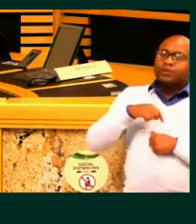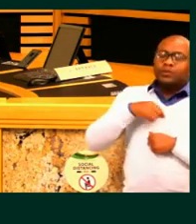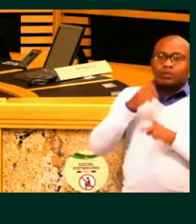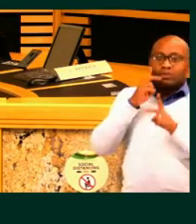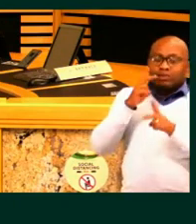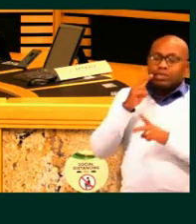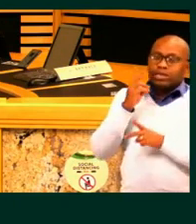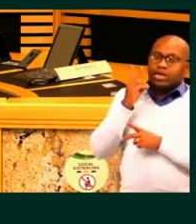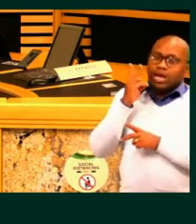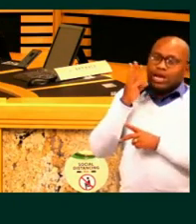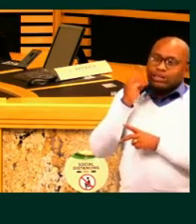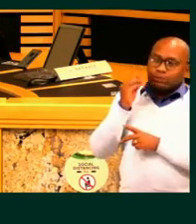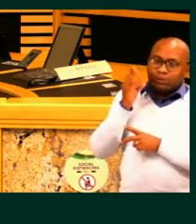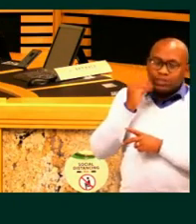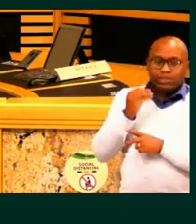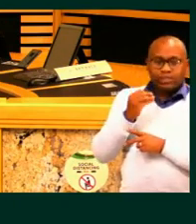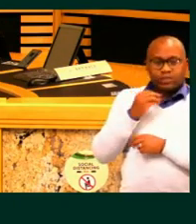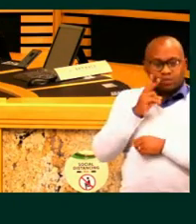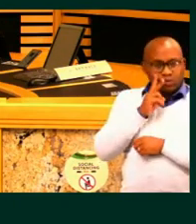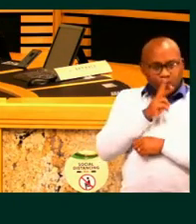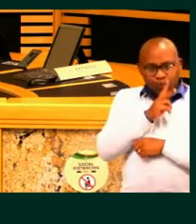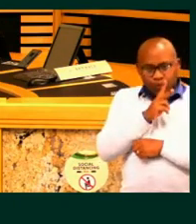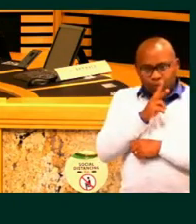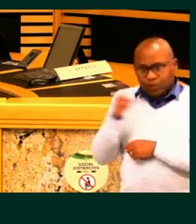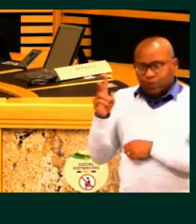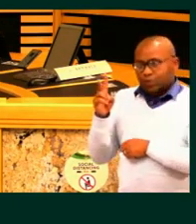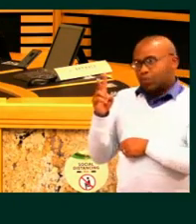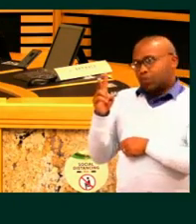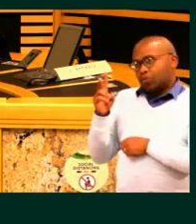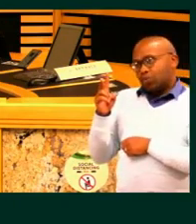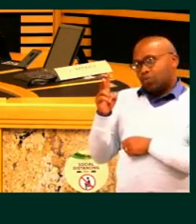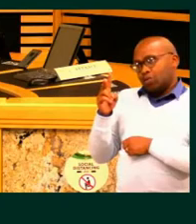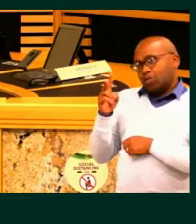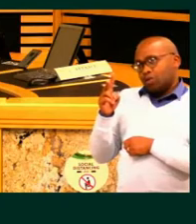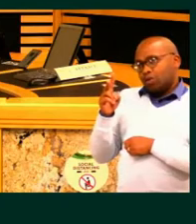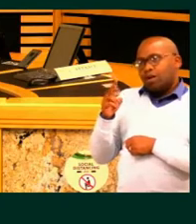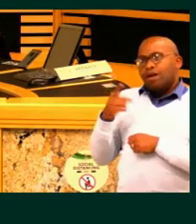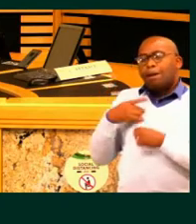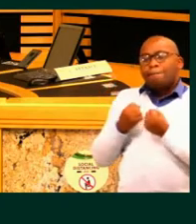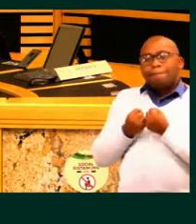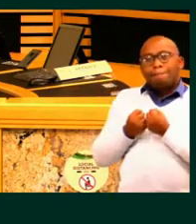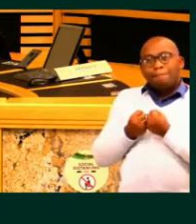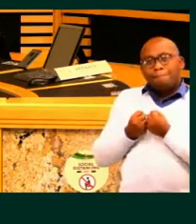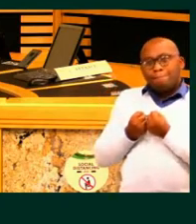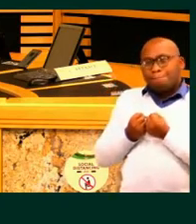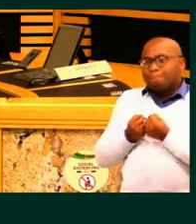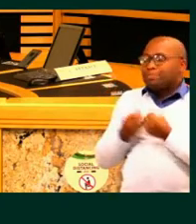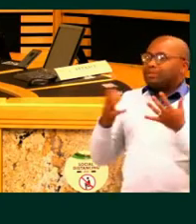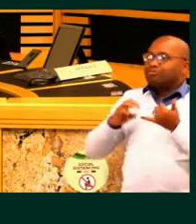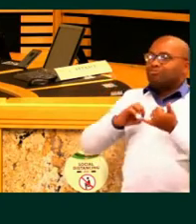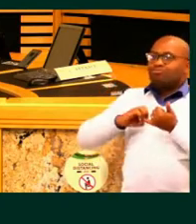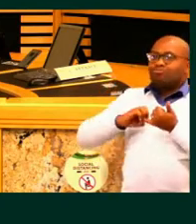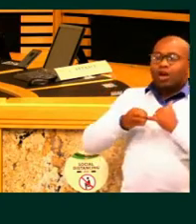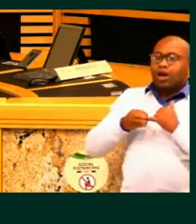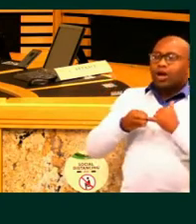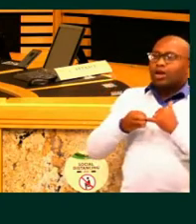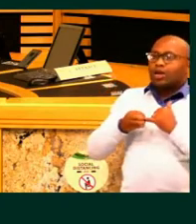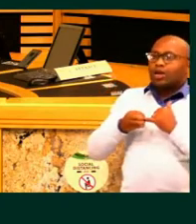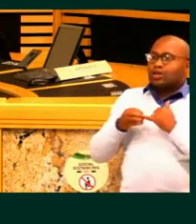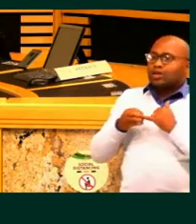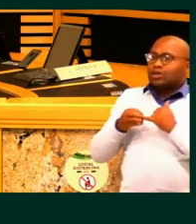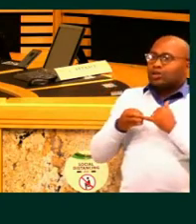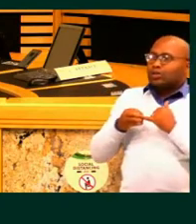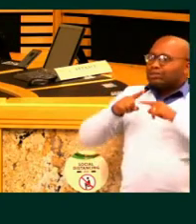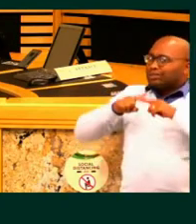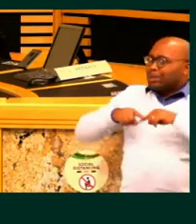designated groups tells us that they are more Resolute not surviving on Social Security Budget forever it